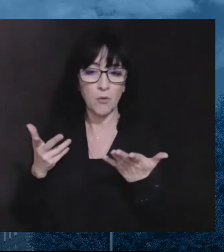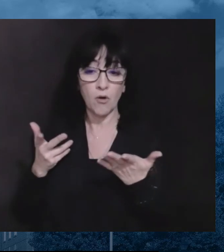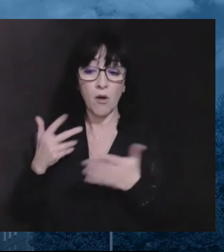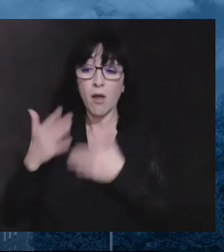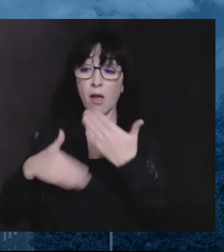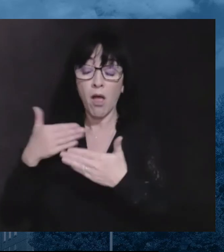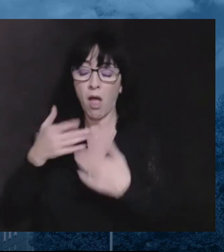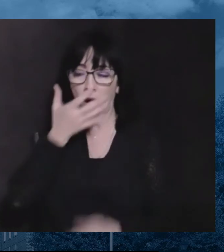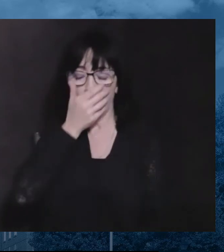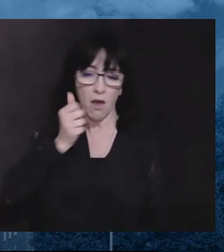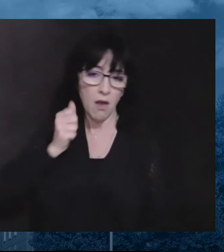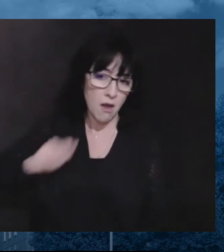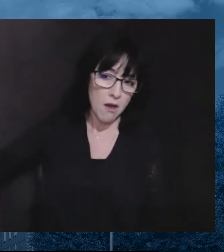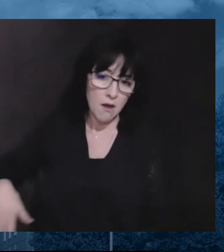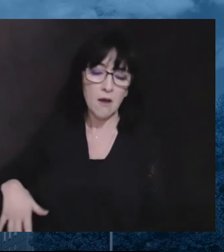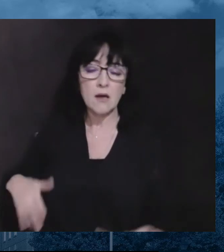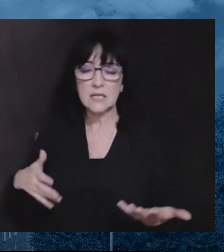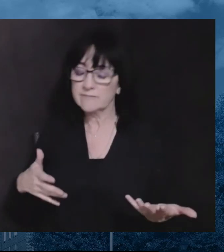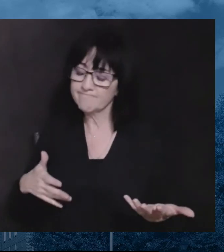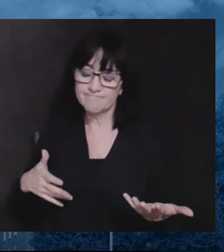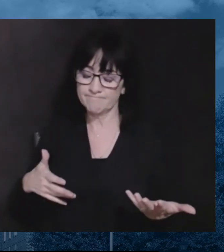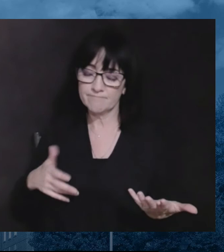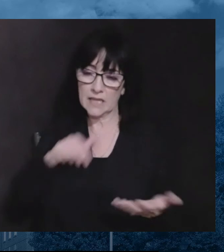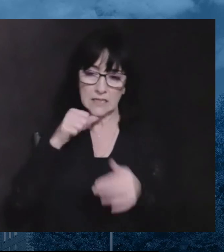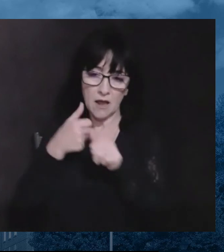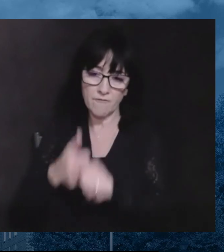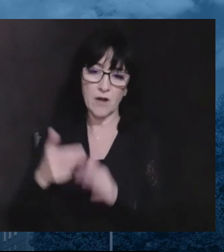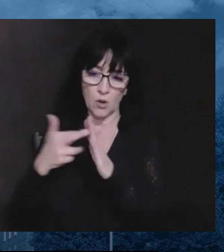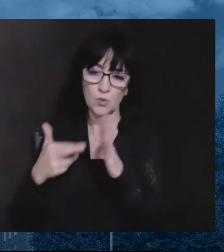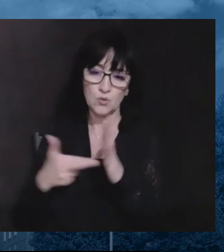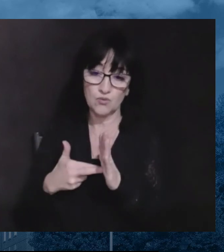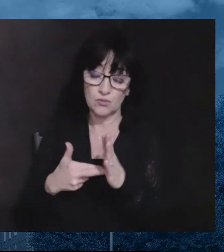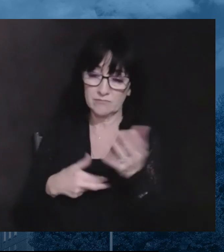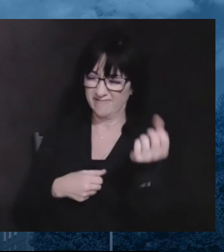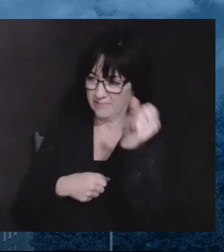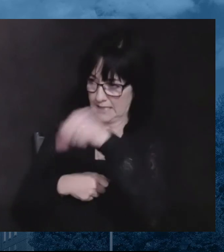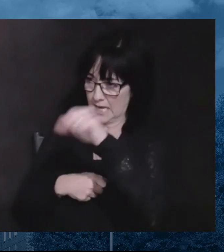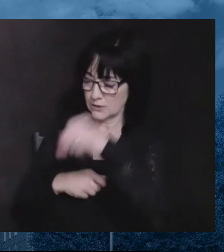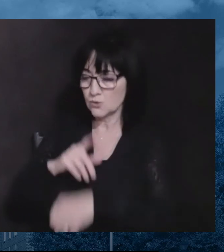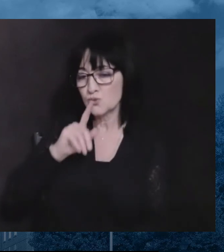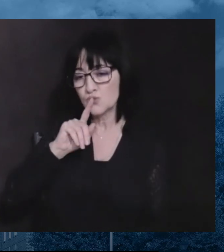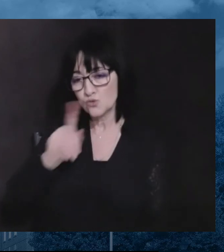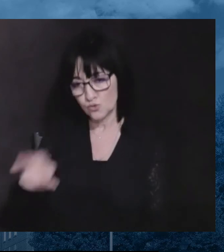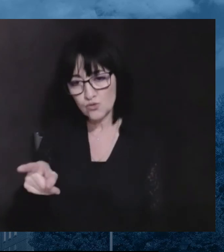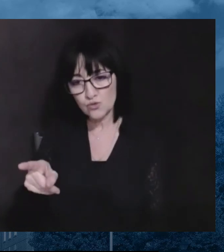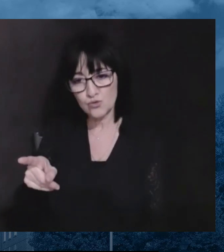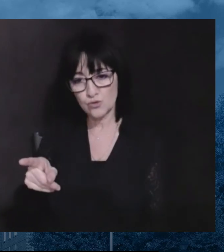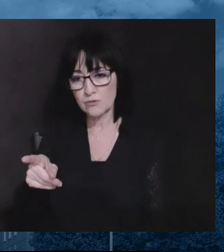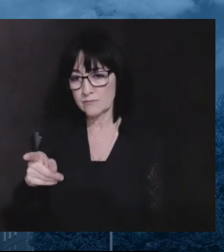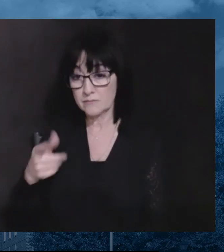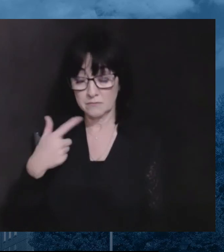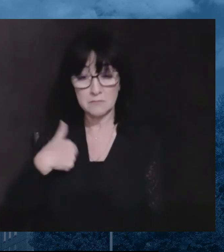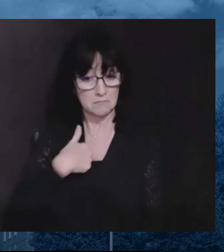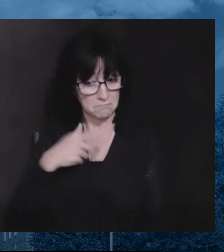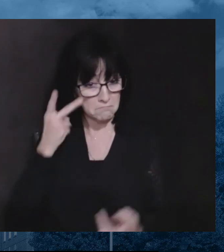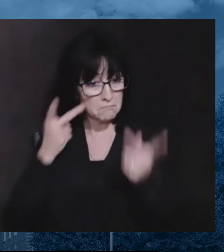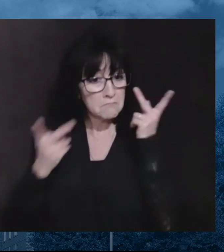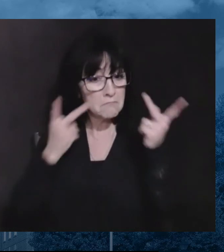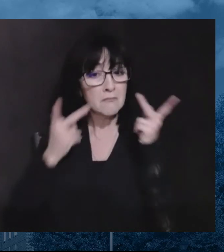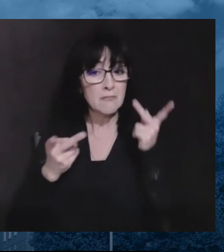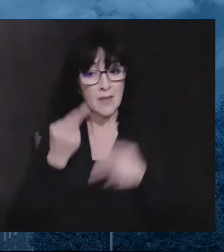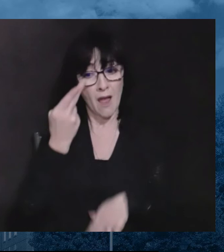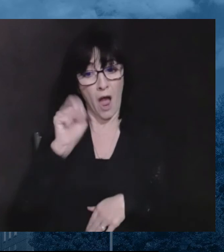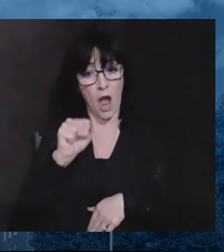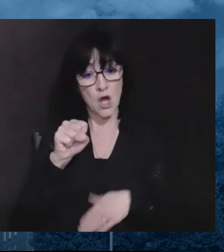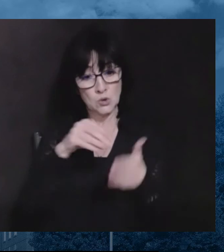Yeah, I do think that is true. I mean, we really saw our high school sports. I mean, I was incredibly impressed with how